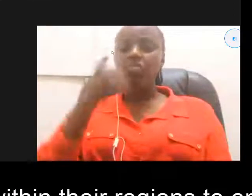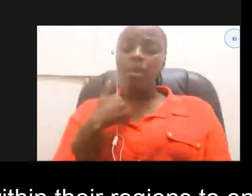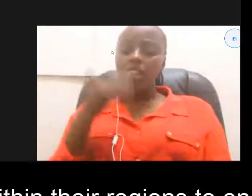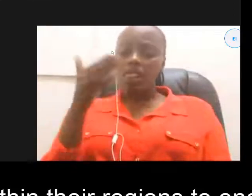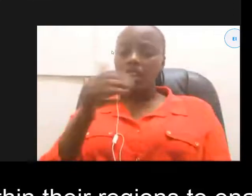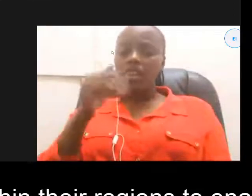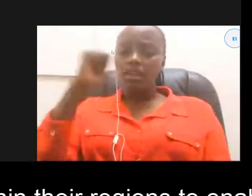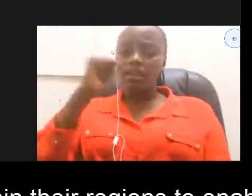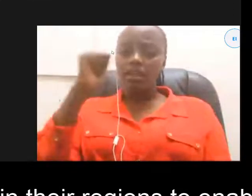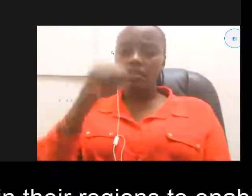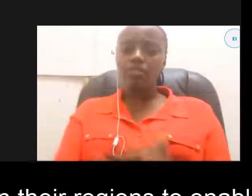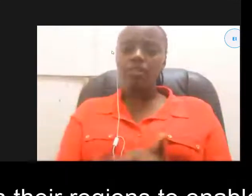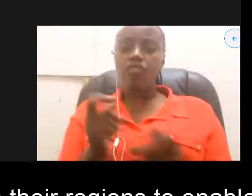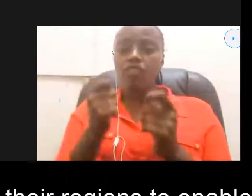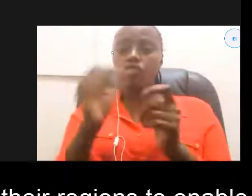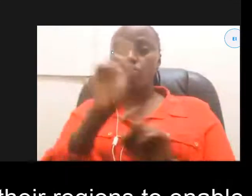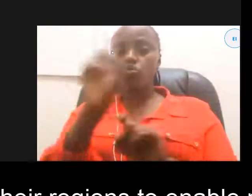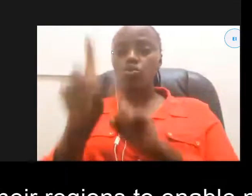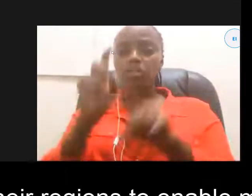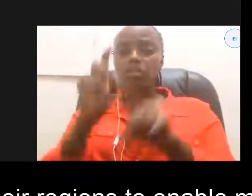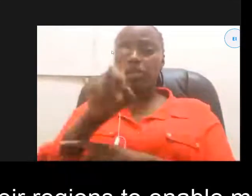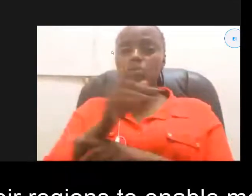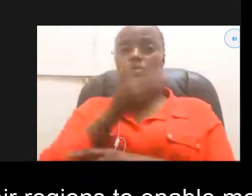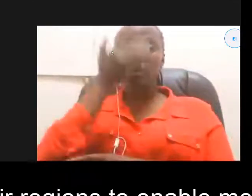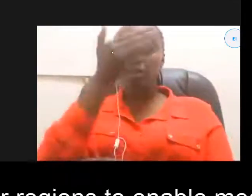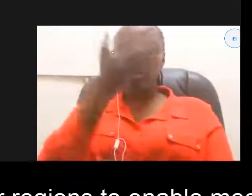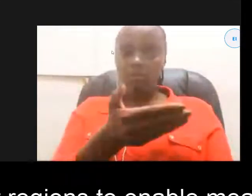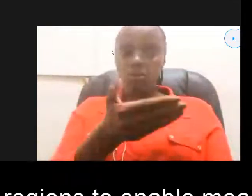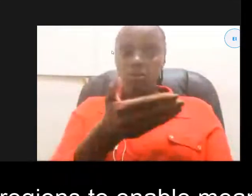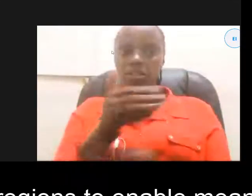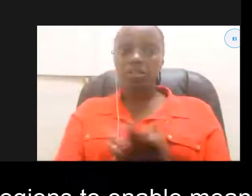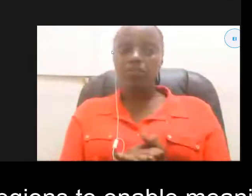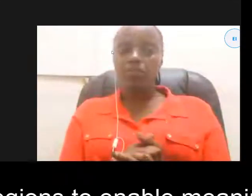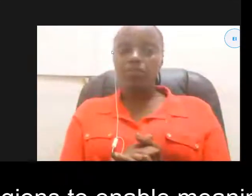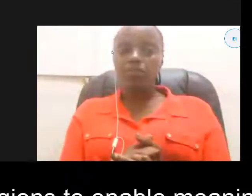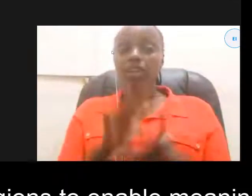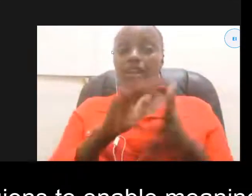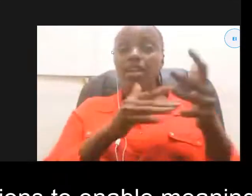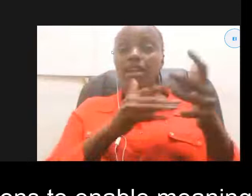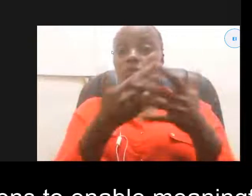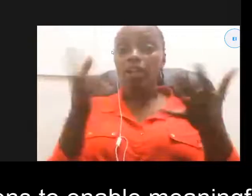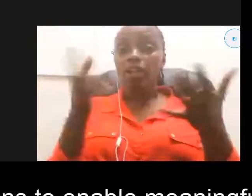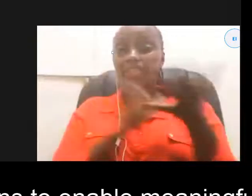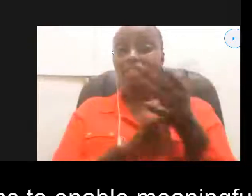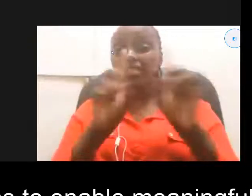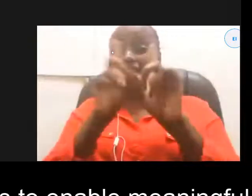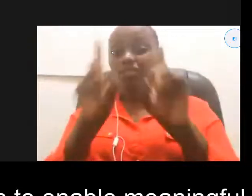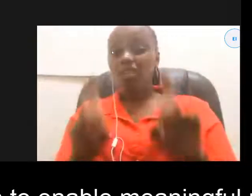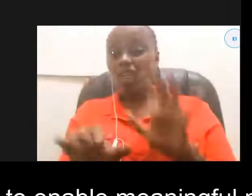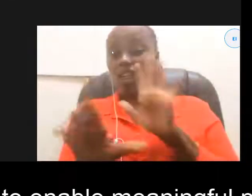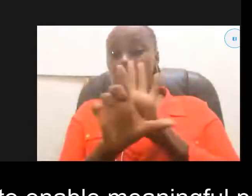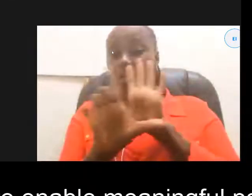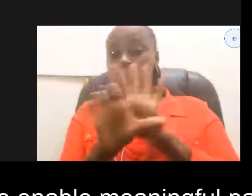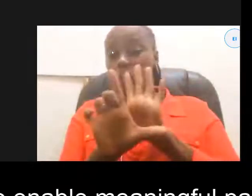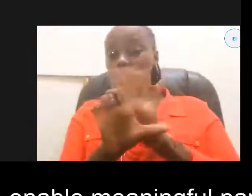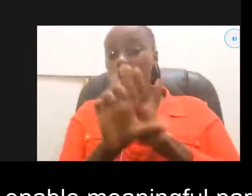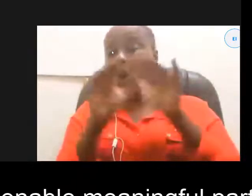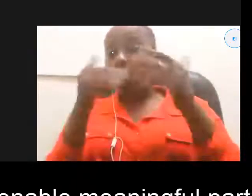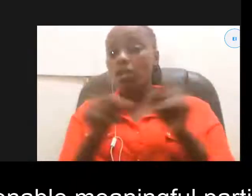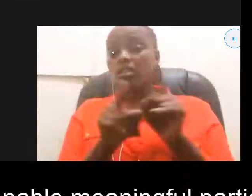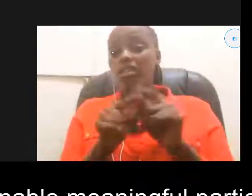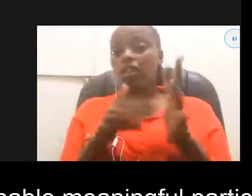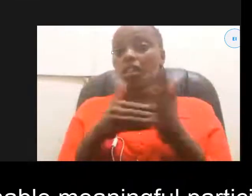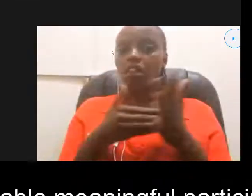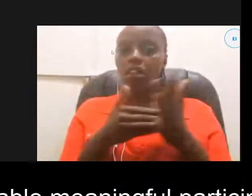Okay, so there are a couple of questions. I think they should be responded. Is the network registered and legally, or is still loose? And if there's